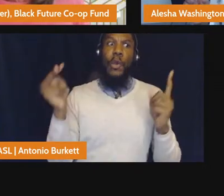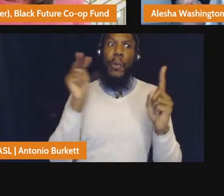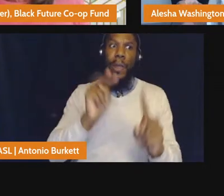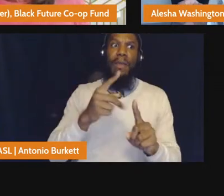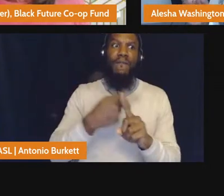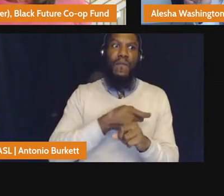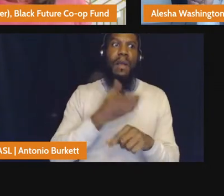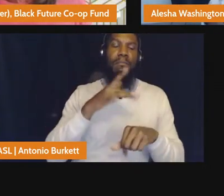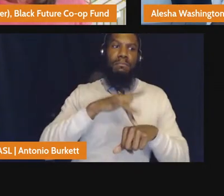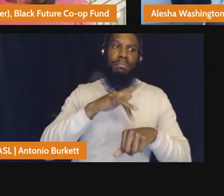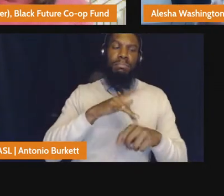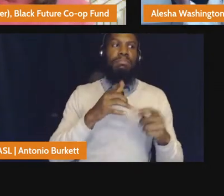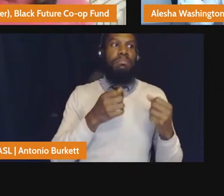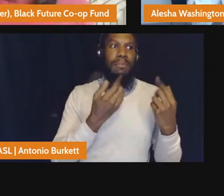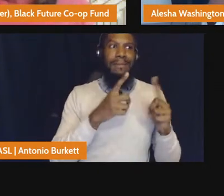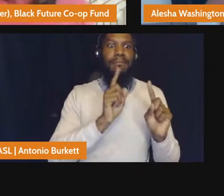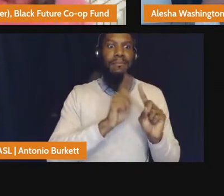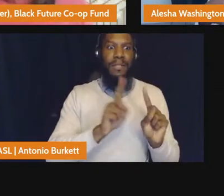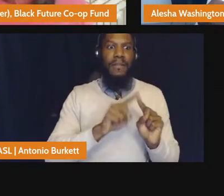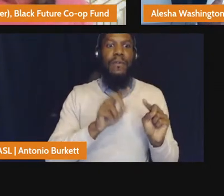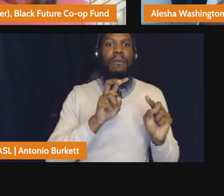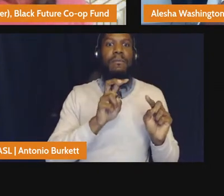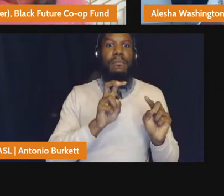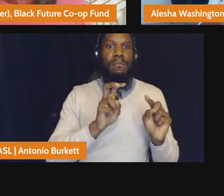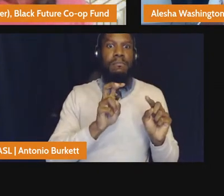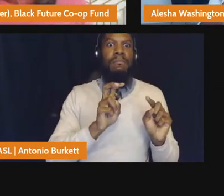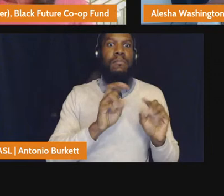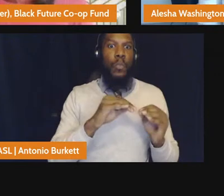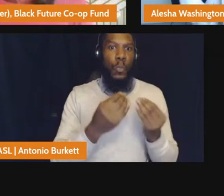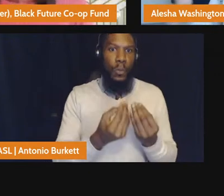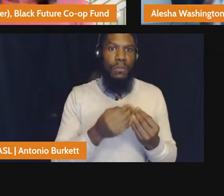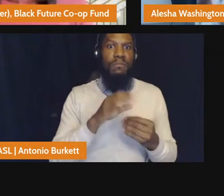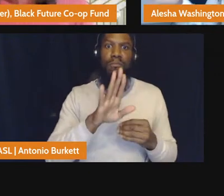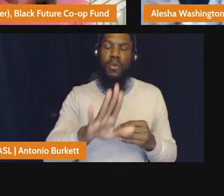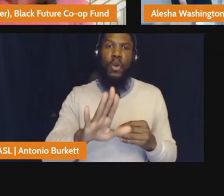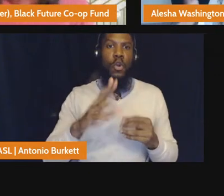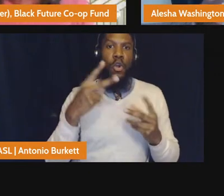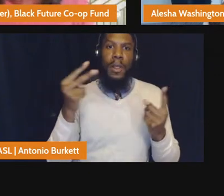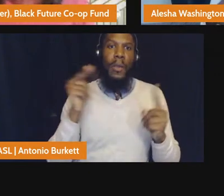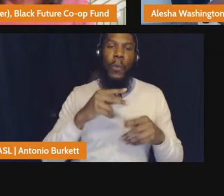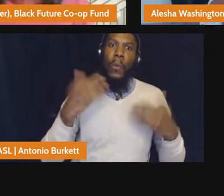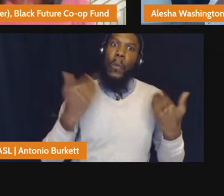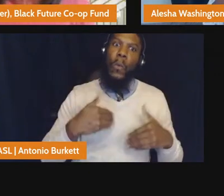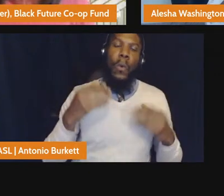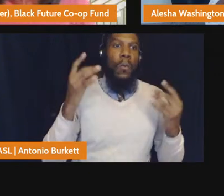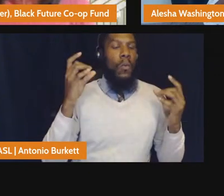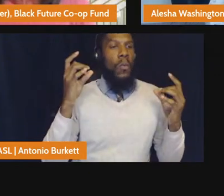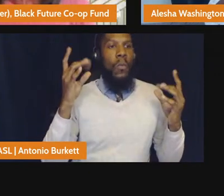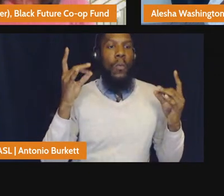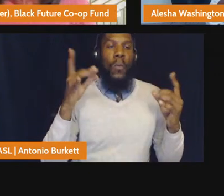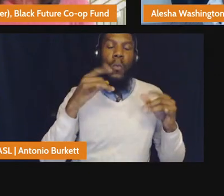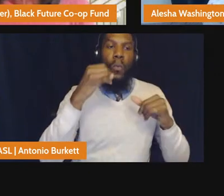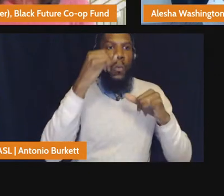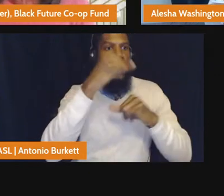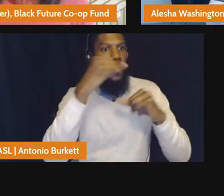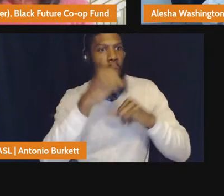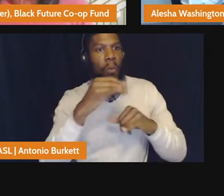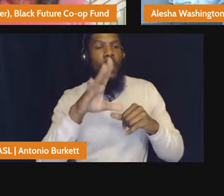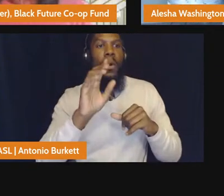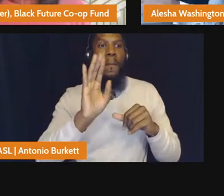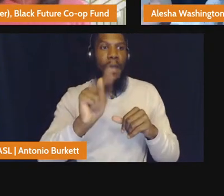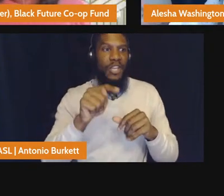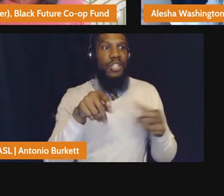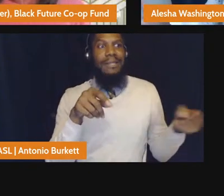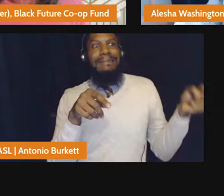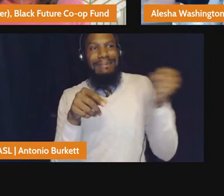strong critical lens that I appreciate, but she's now on staff in the work, really supporting us on a number of fronts. So that's what I say when I mean that, like, I got a